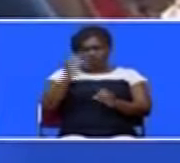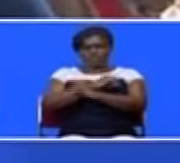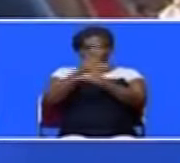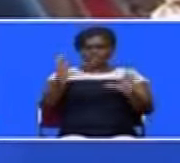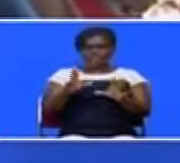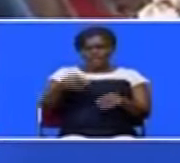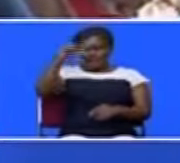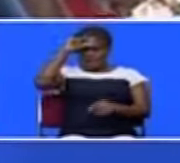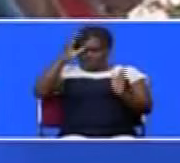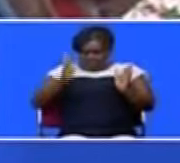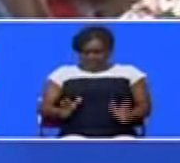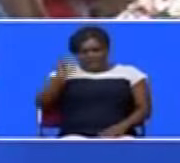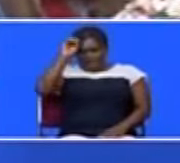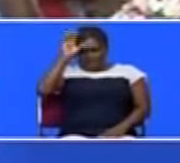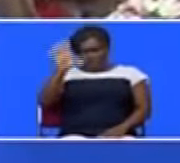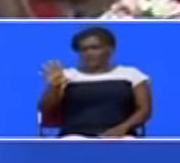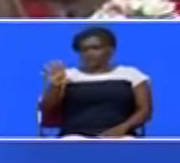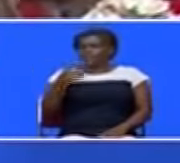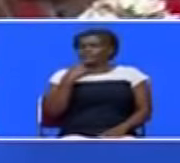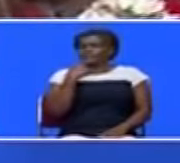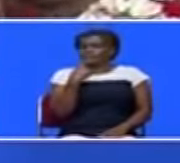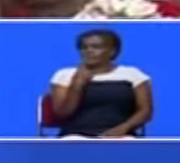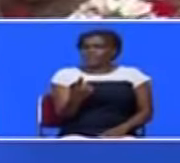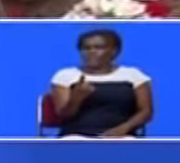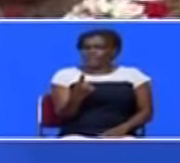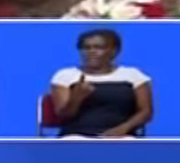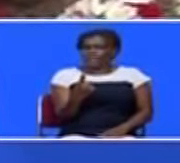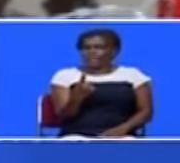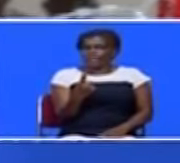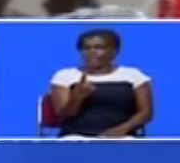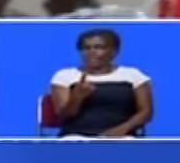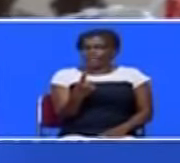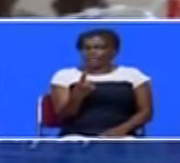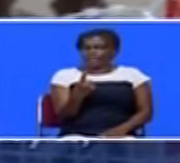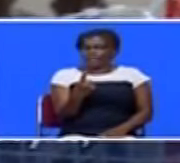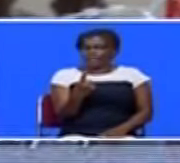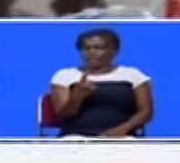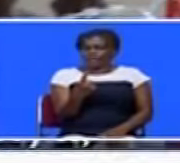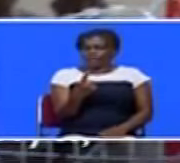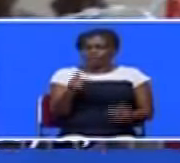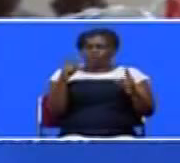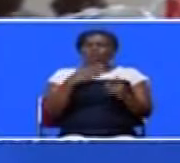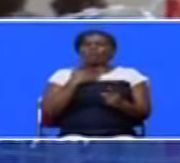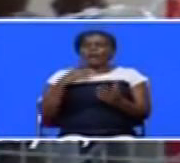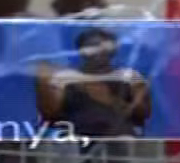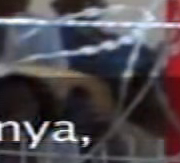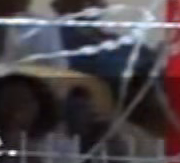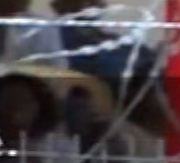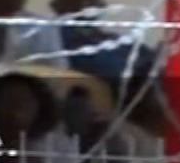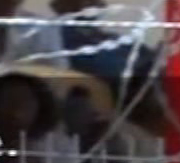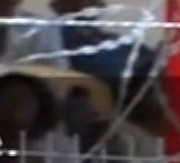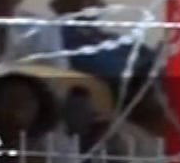Kiambu Governor William Kabogo's statement was anything but reconciliatory. Na hiyo maneno ya kulaka kulete vita kwa